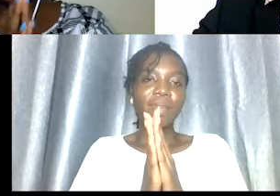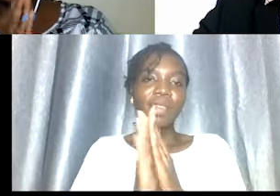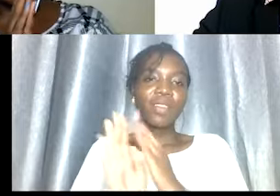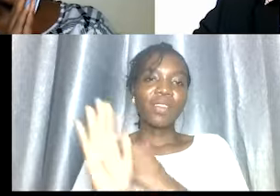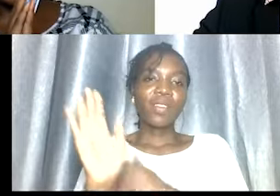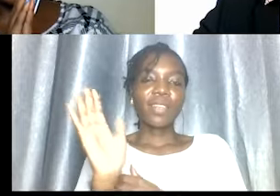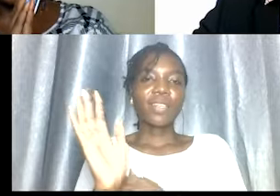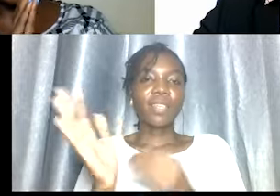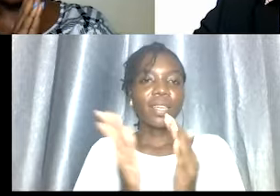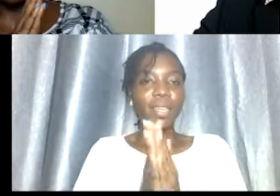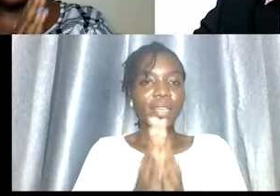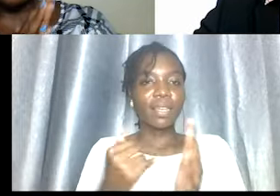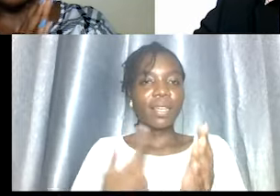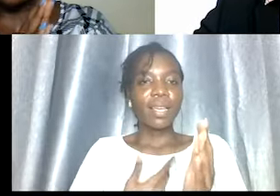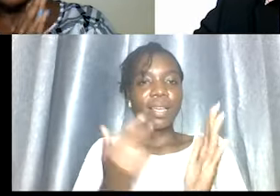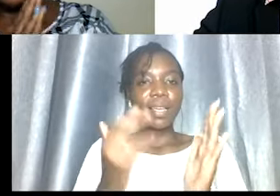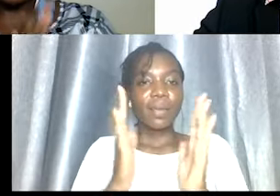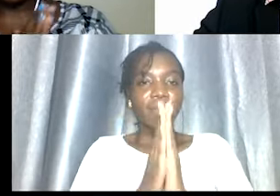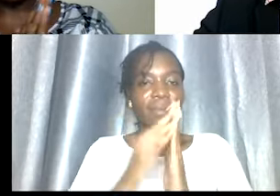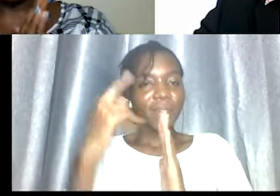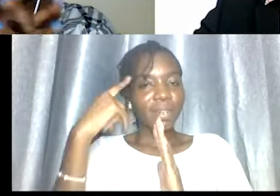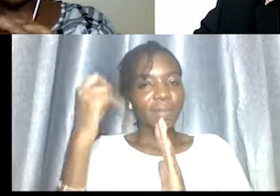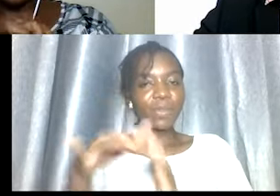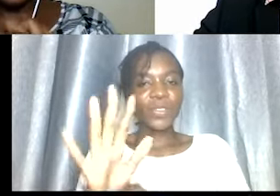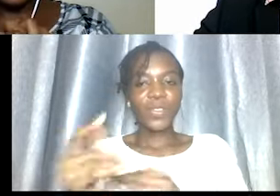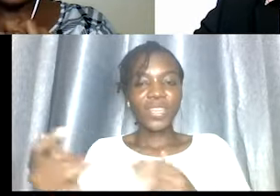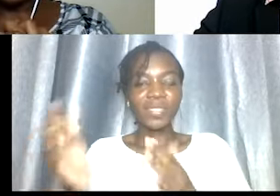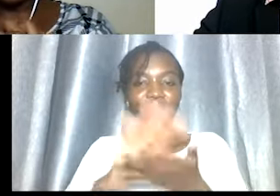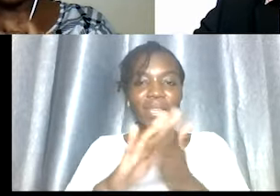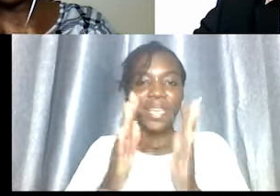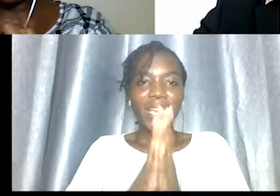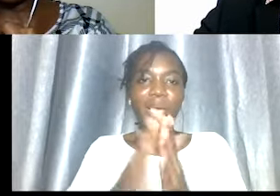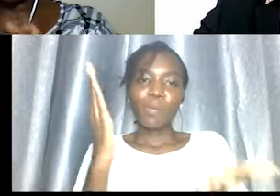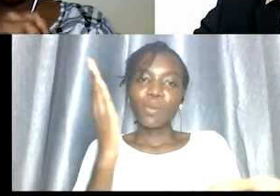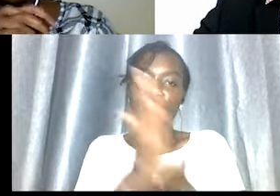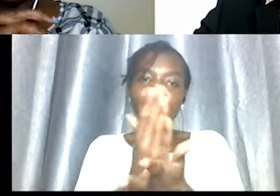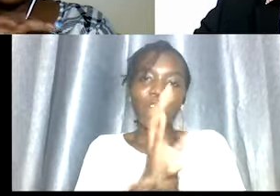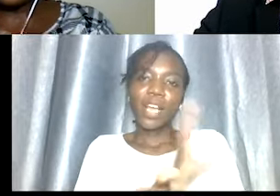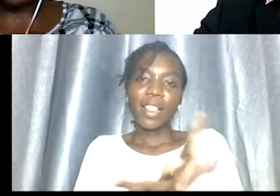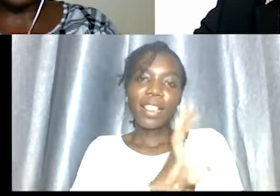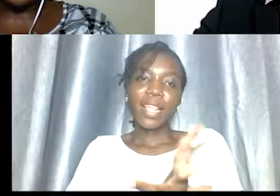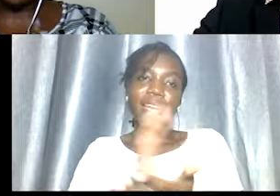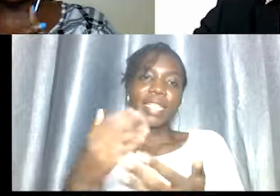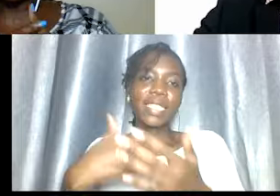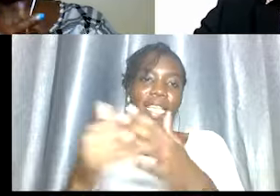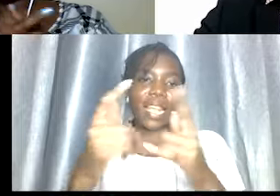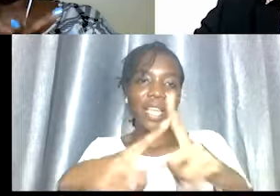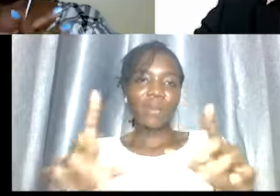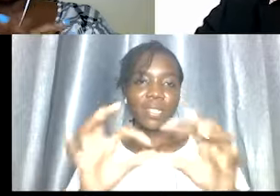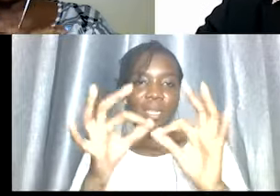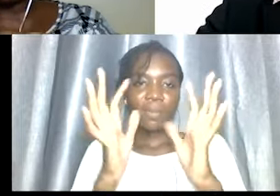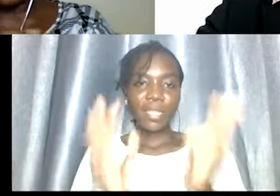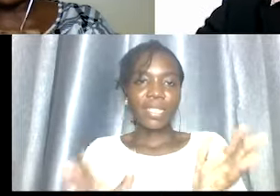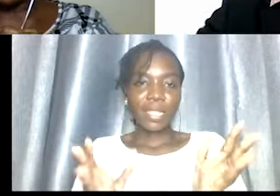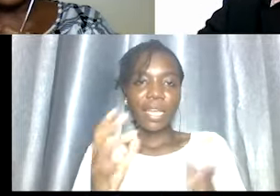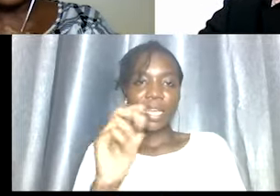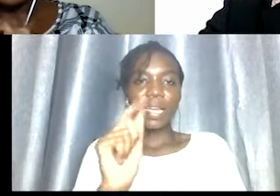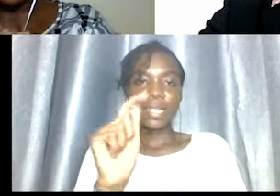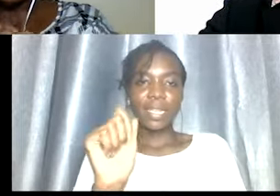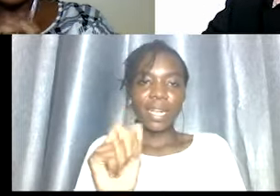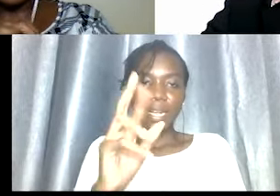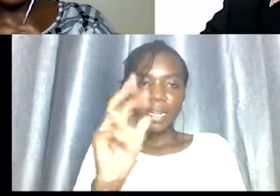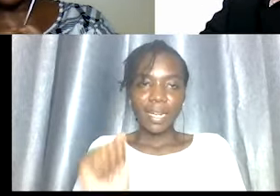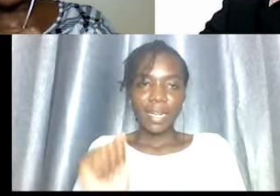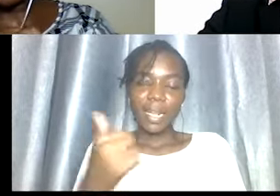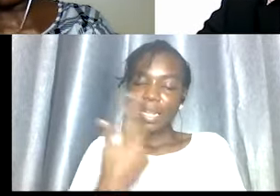pray that your dreams come true. Catherine Sidandi is our sign language interpreter. At Atara Solutions, we try to be as inclusive as we